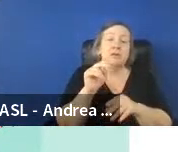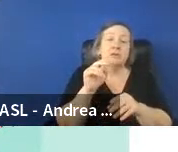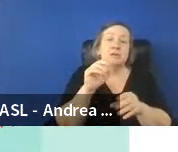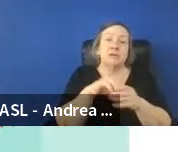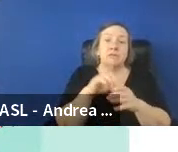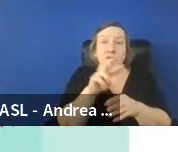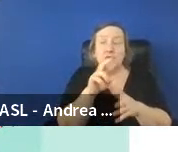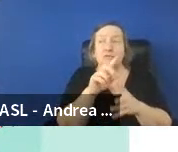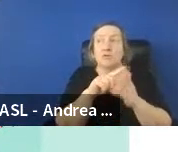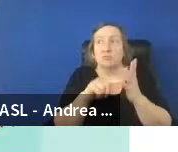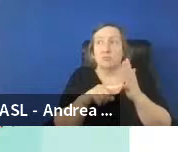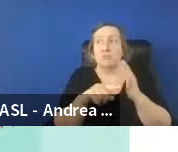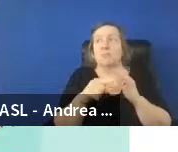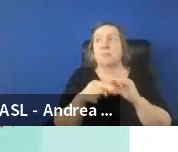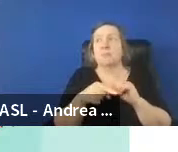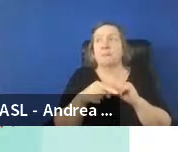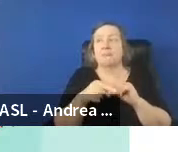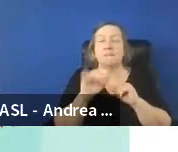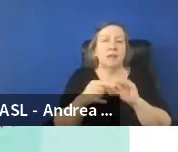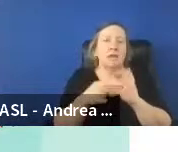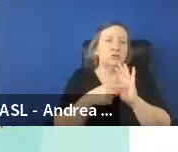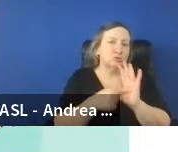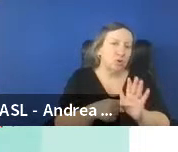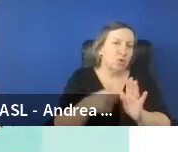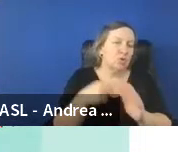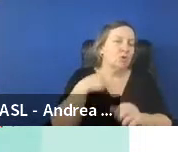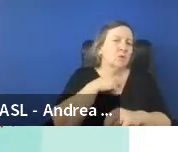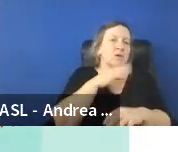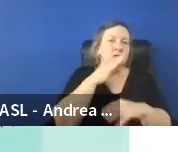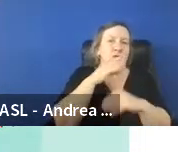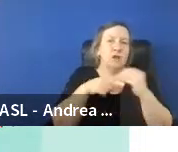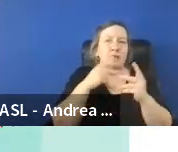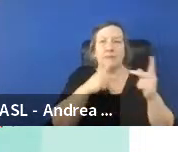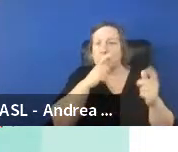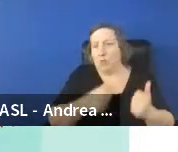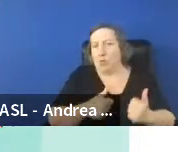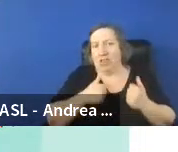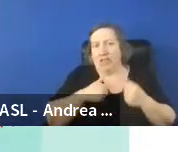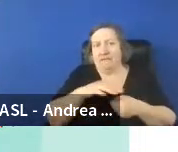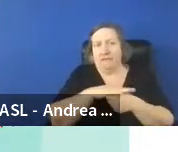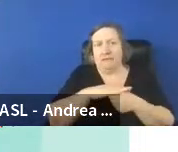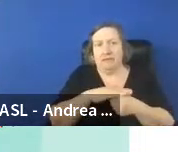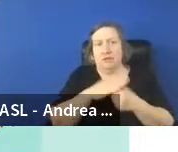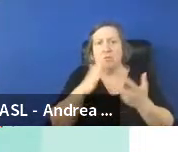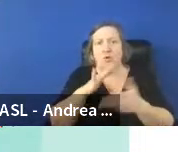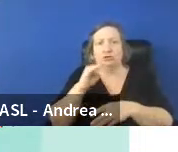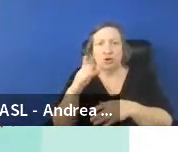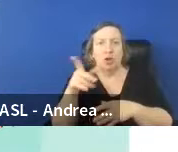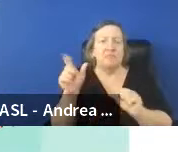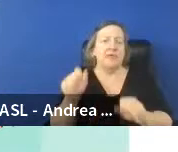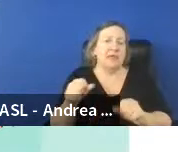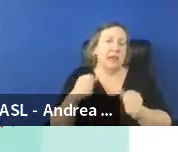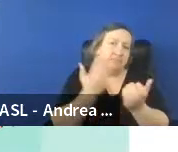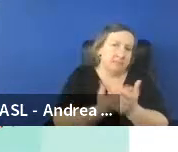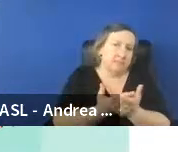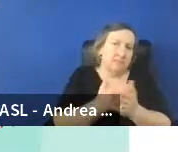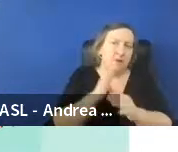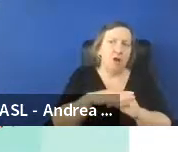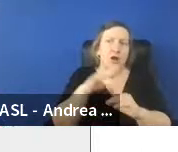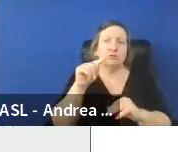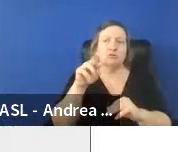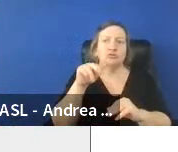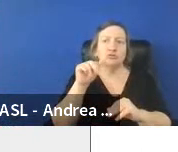So just wanted to show that we're talking about residents of this area and the jobs that they would be able to reach on transit.